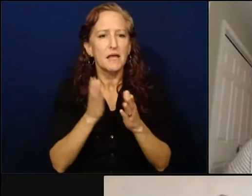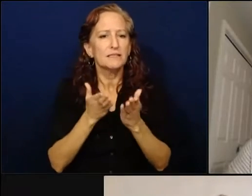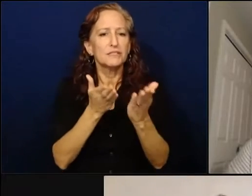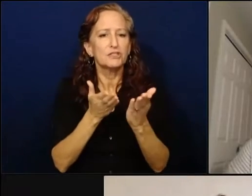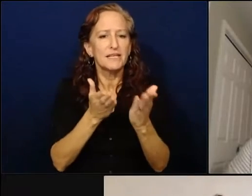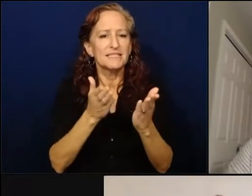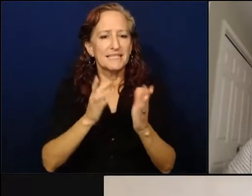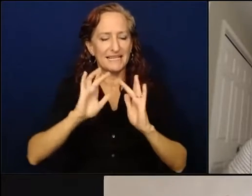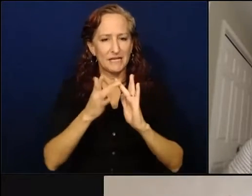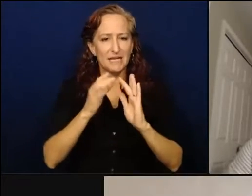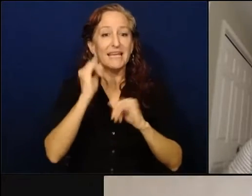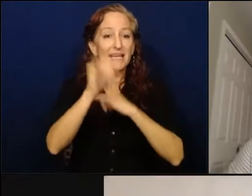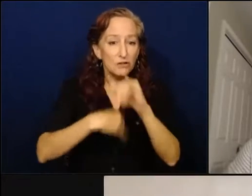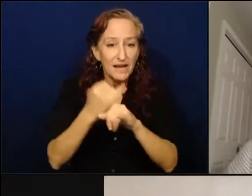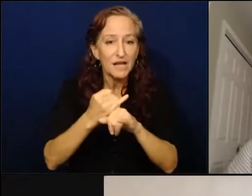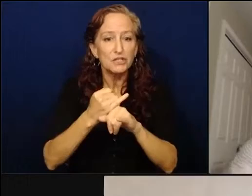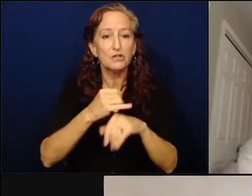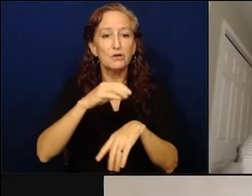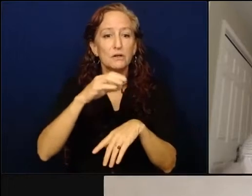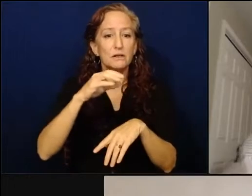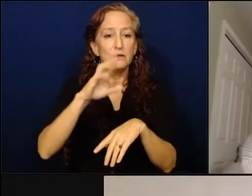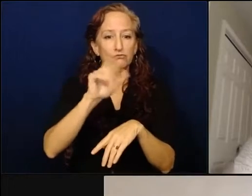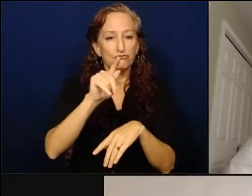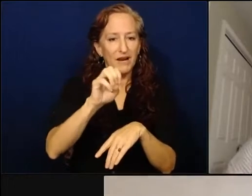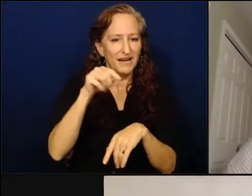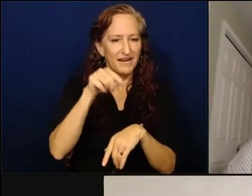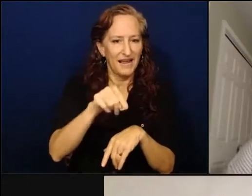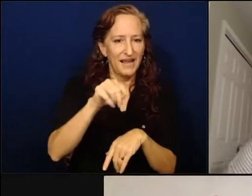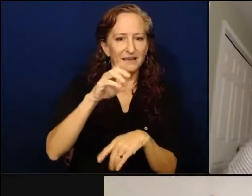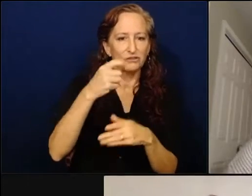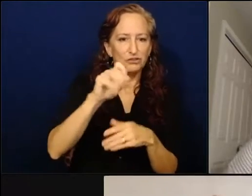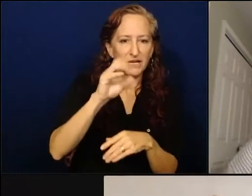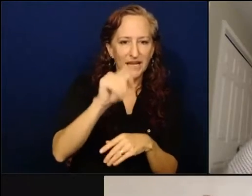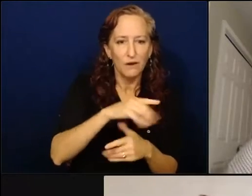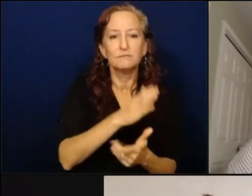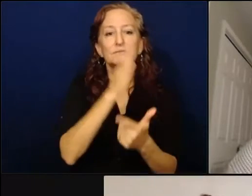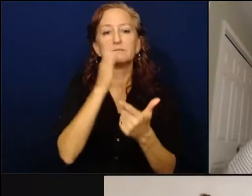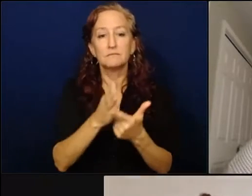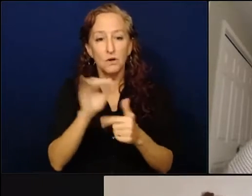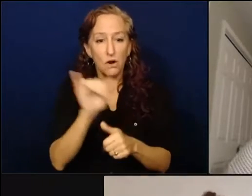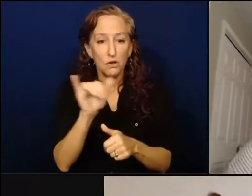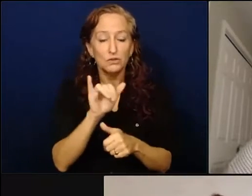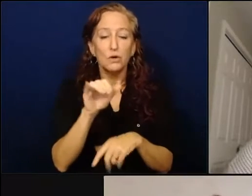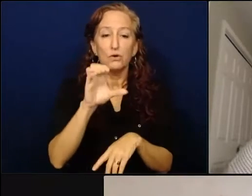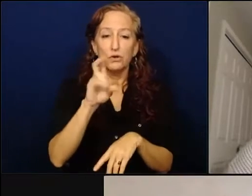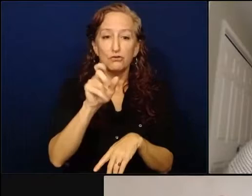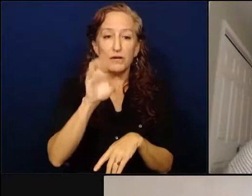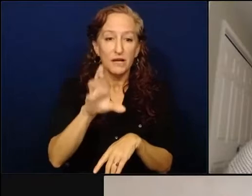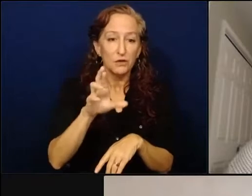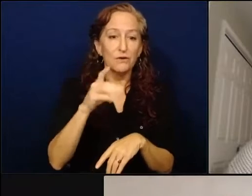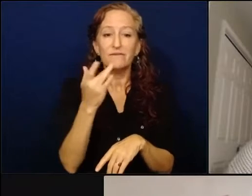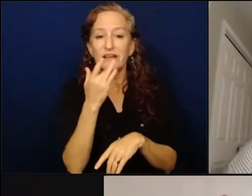shipping rates at checkout. Rathna is also the founder of Runway to Street. It's a curated direct-to-consumer Flavor